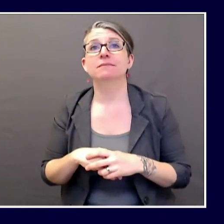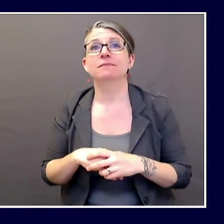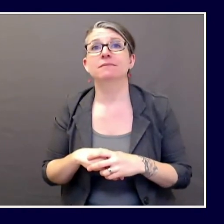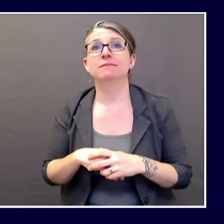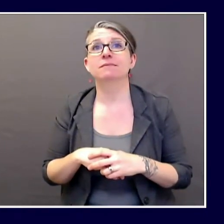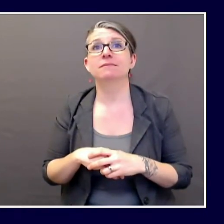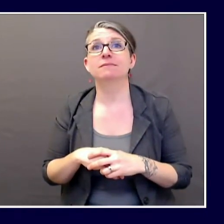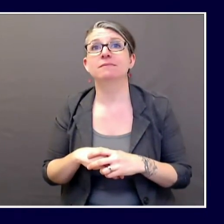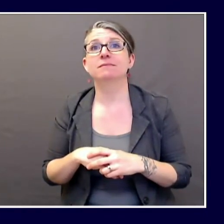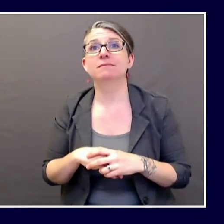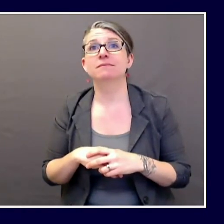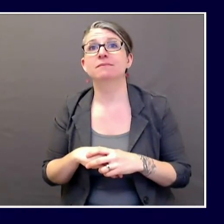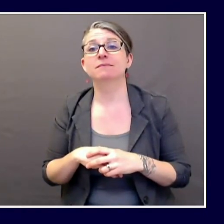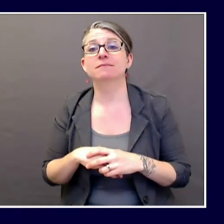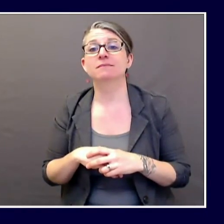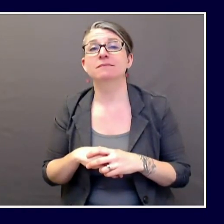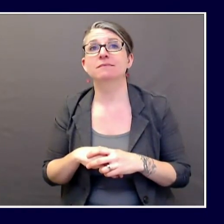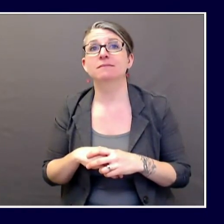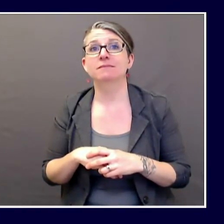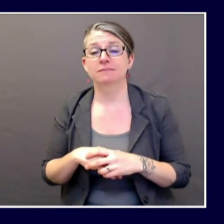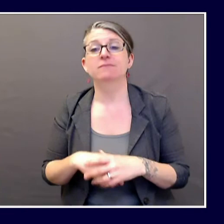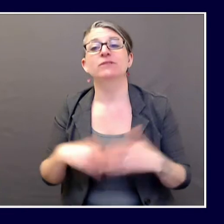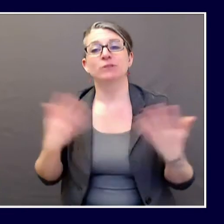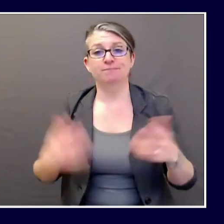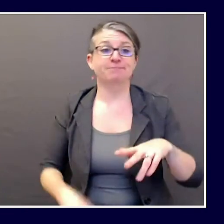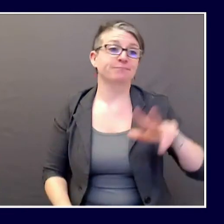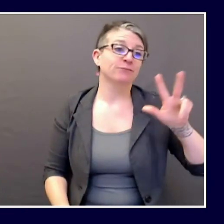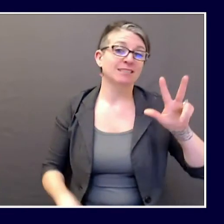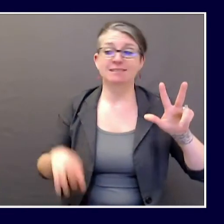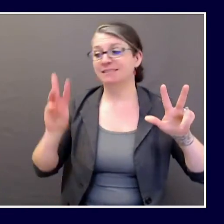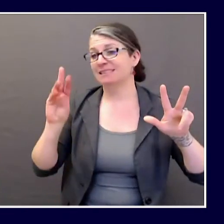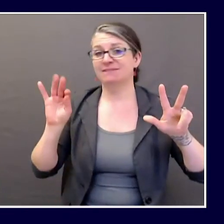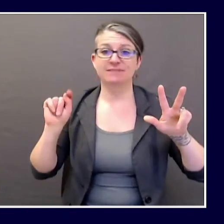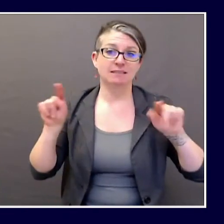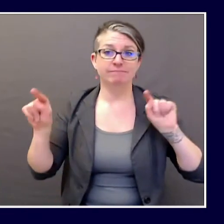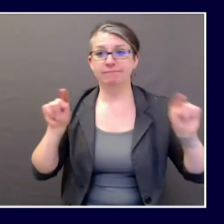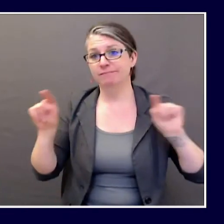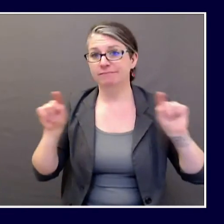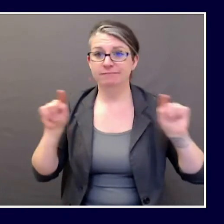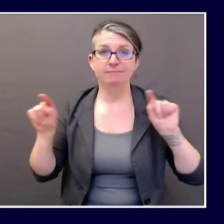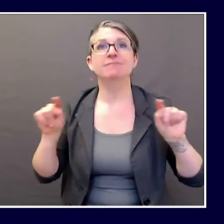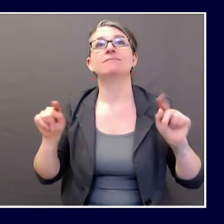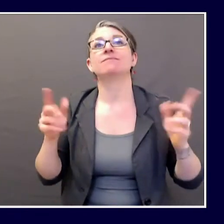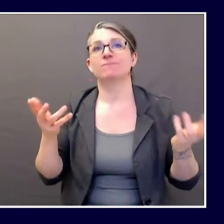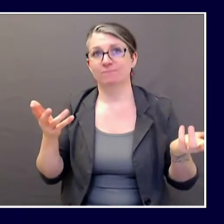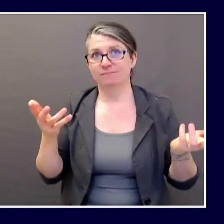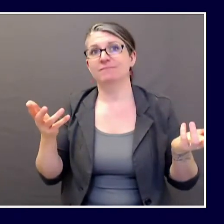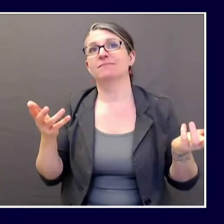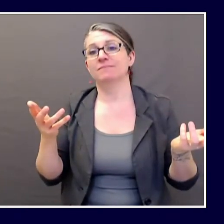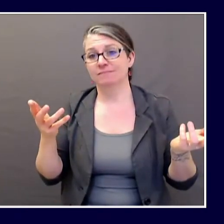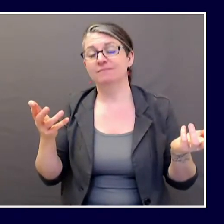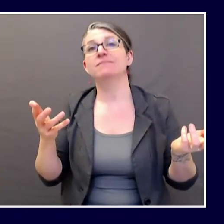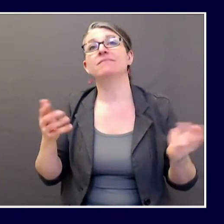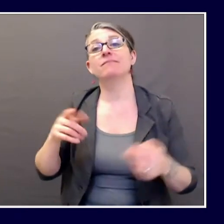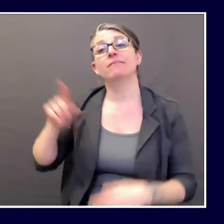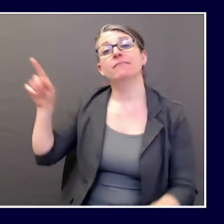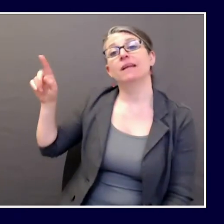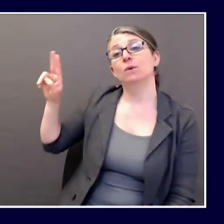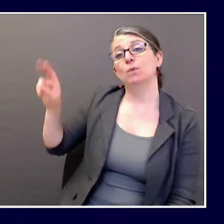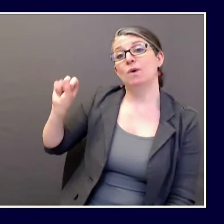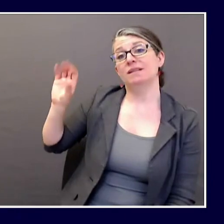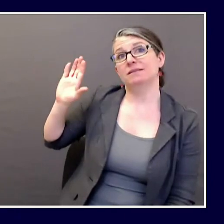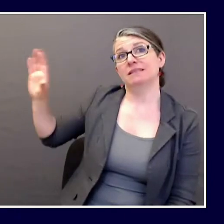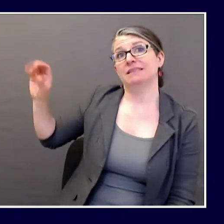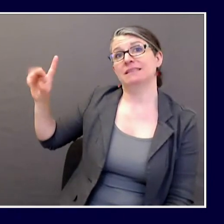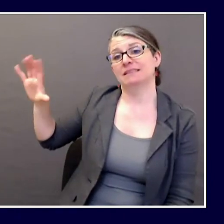US CDC eventually recommended 6 feet, but the American Academy of Pediatrics did a deep dive into the literature and found that